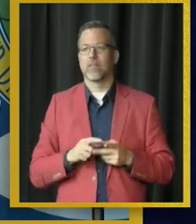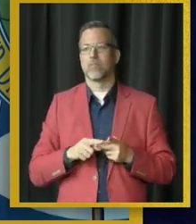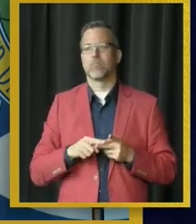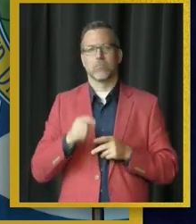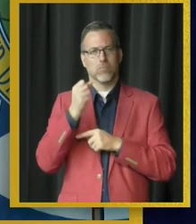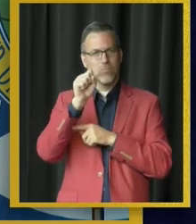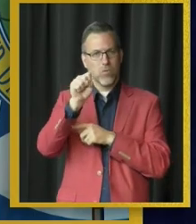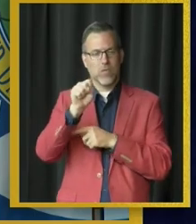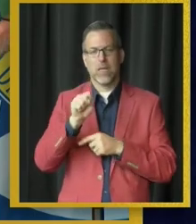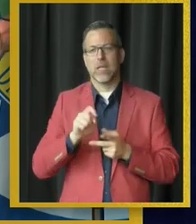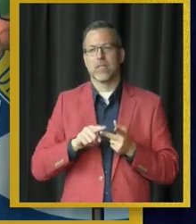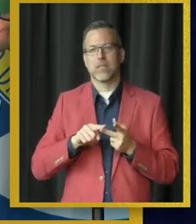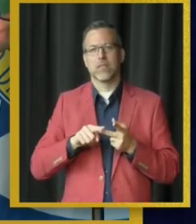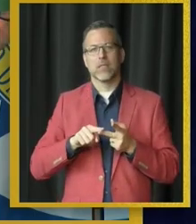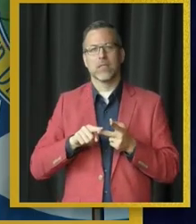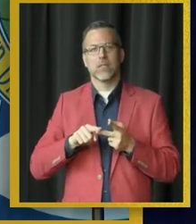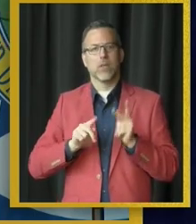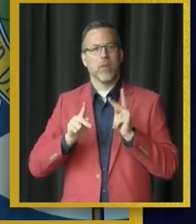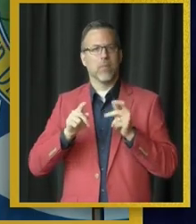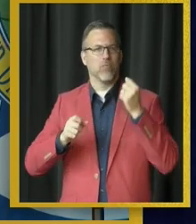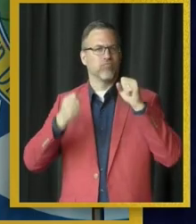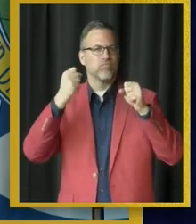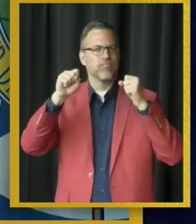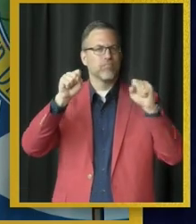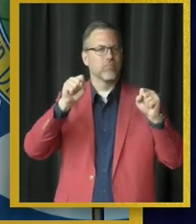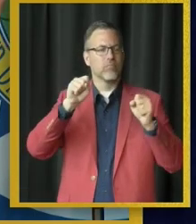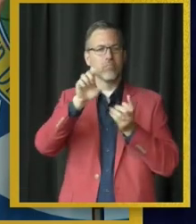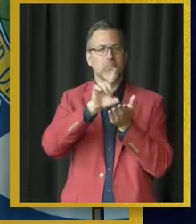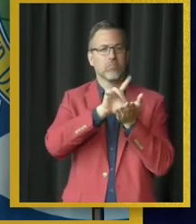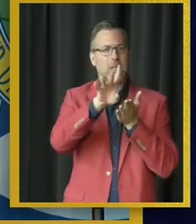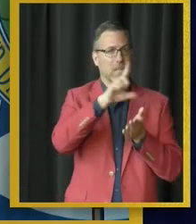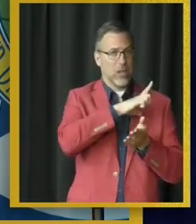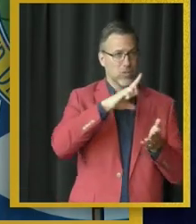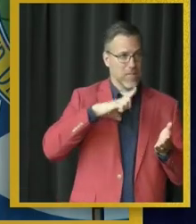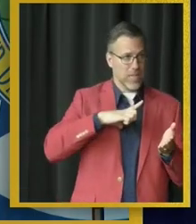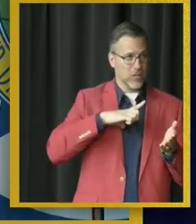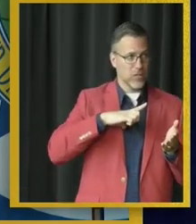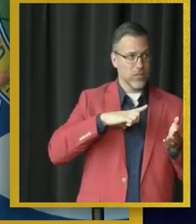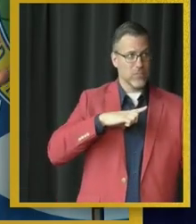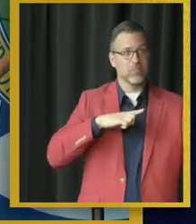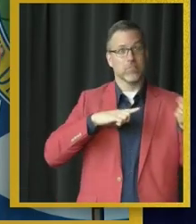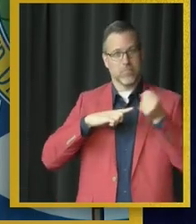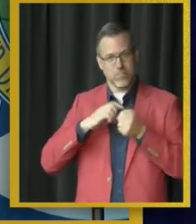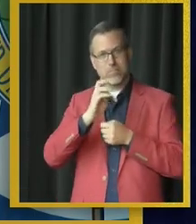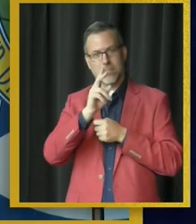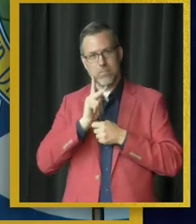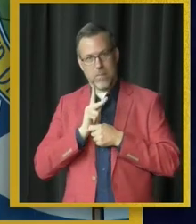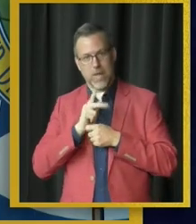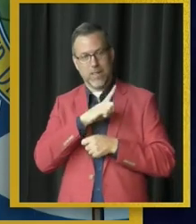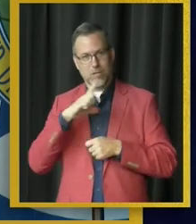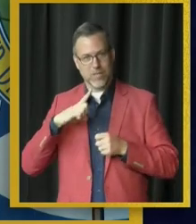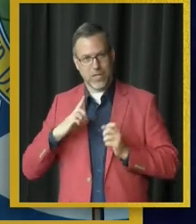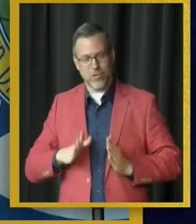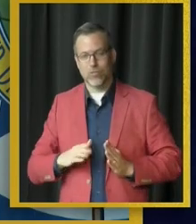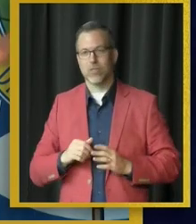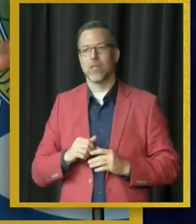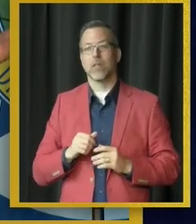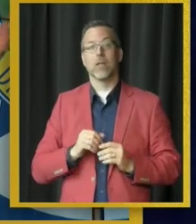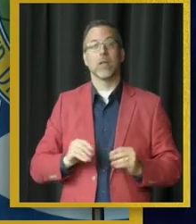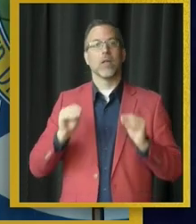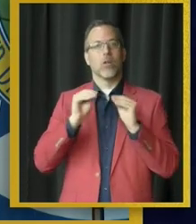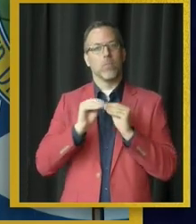protest, demonstrations, expulsions of legislators, reinstatements of legislators,